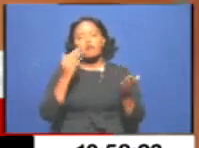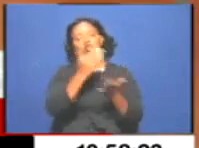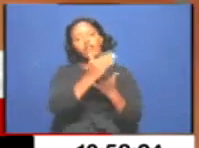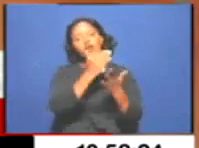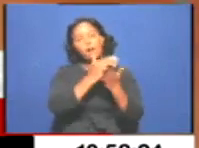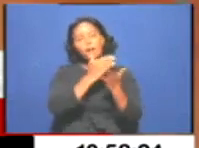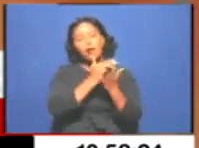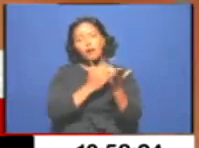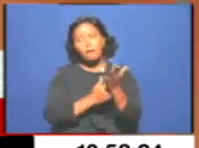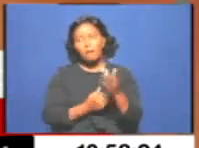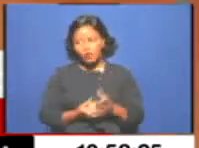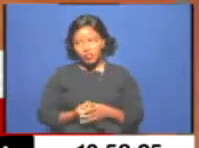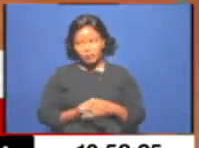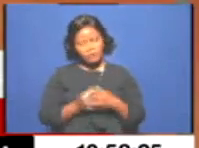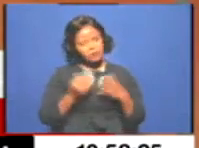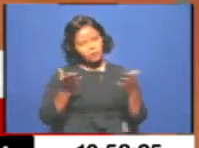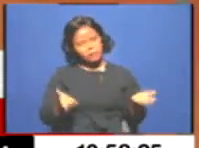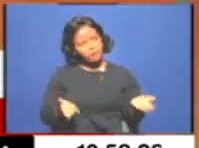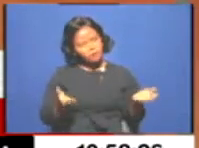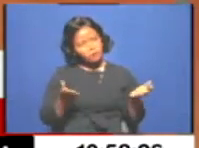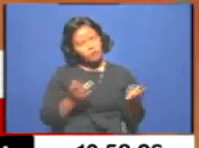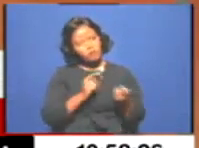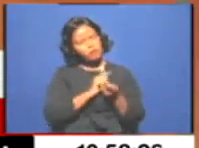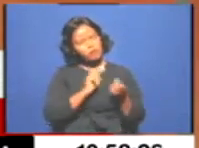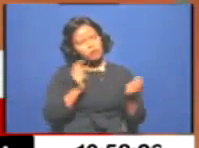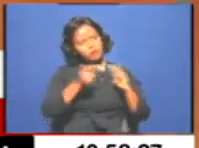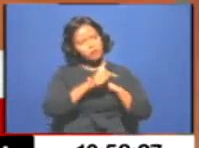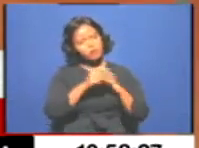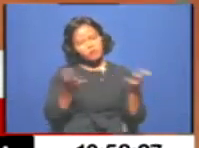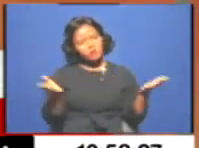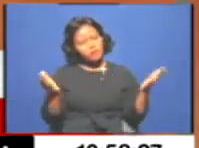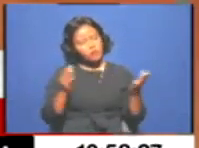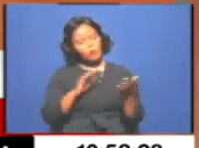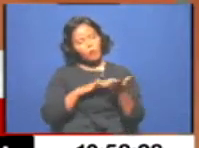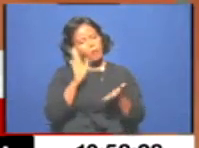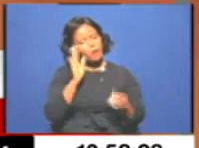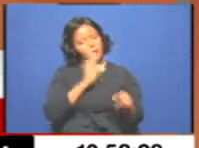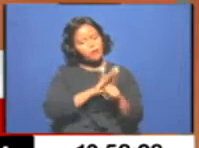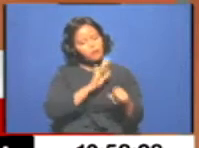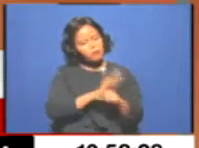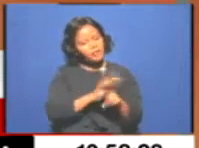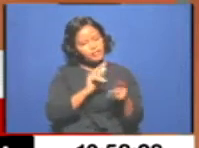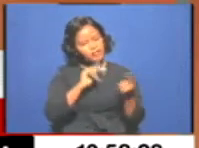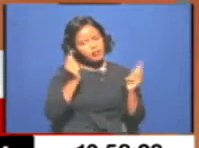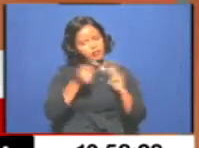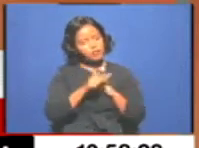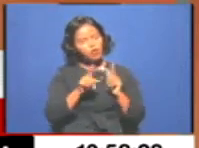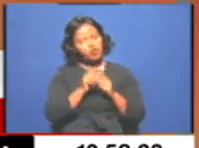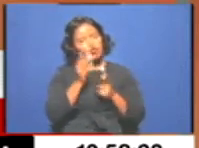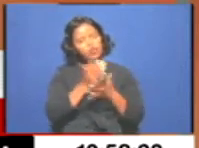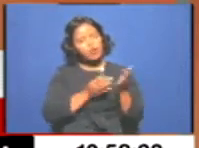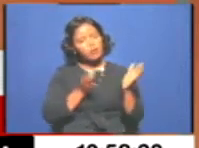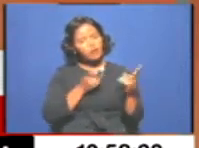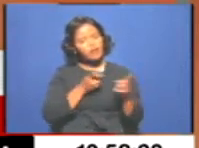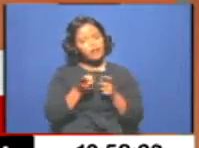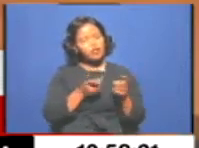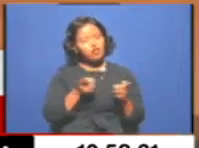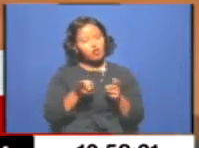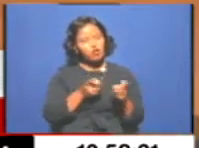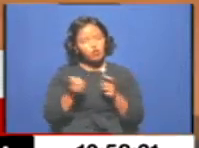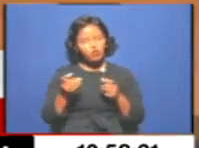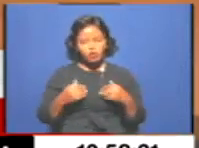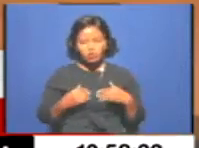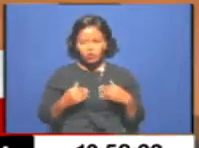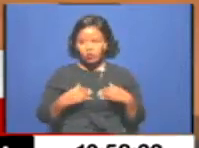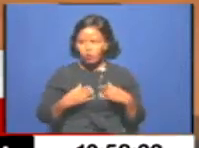a financial deficit now to a surplus, what's been that transition and some of the controls that have come in place? The